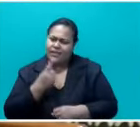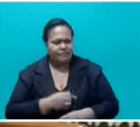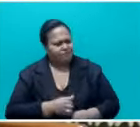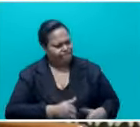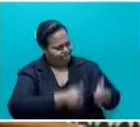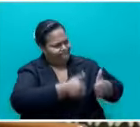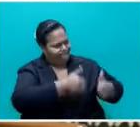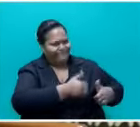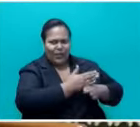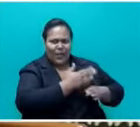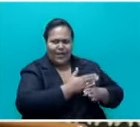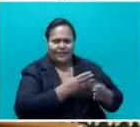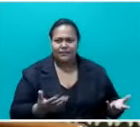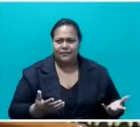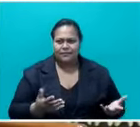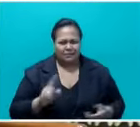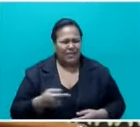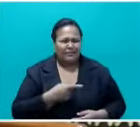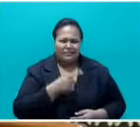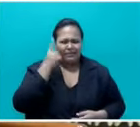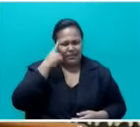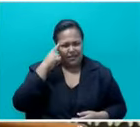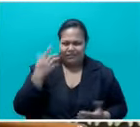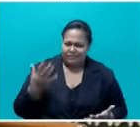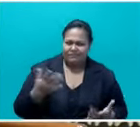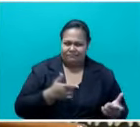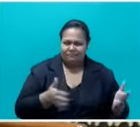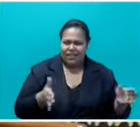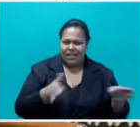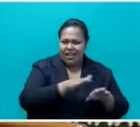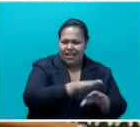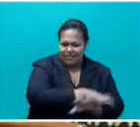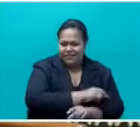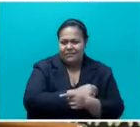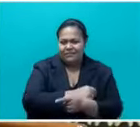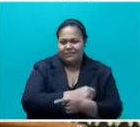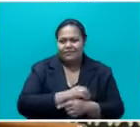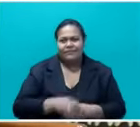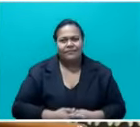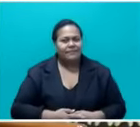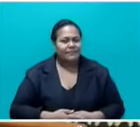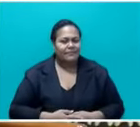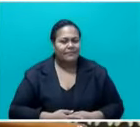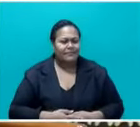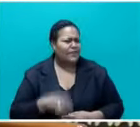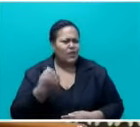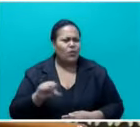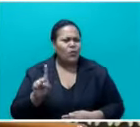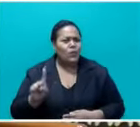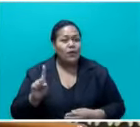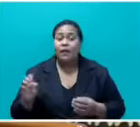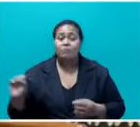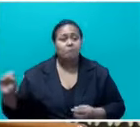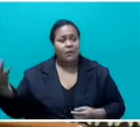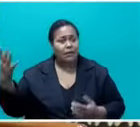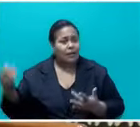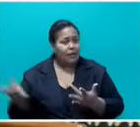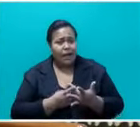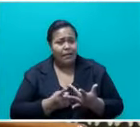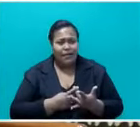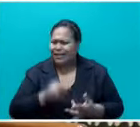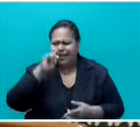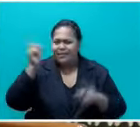At least he thinks he is, Mr. Speaker. Nobody else, in any normal circumstances, with so many failures, would have